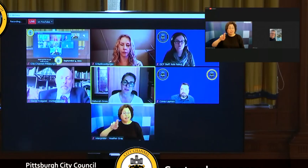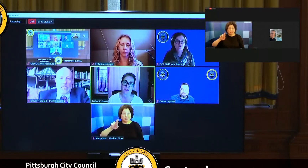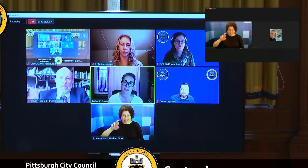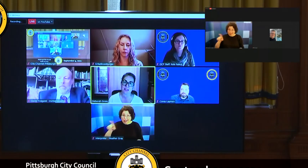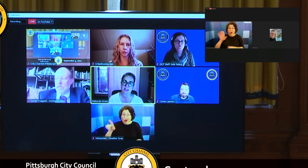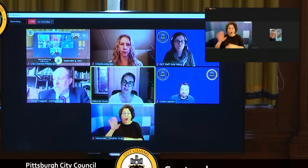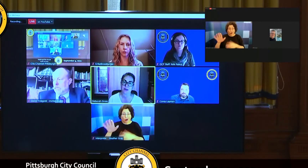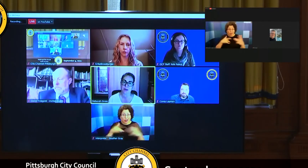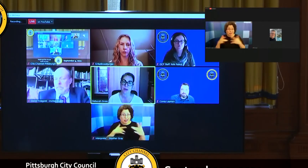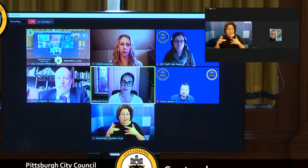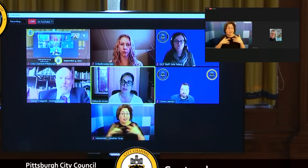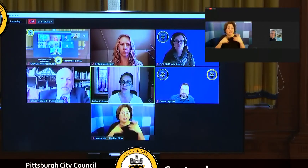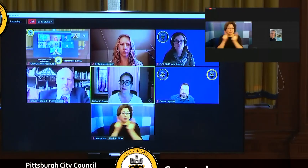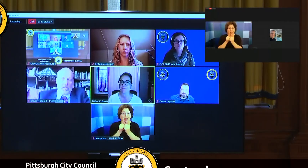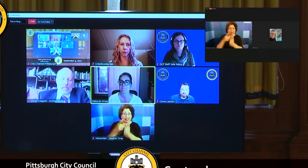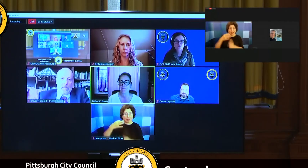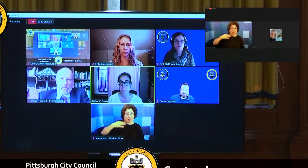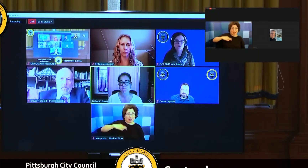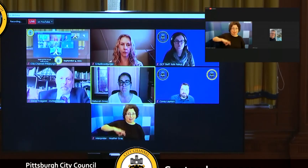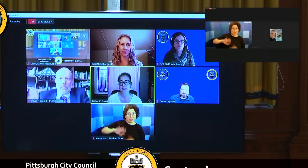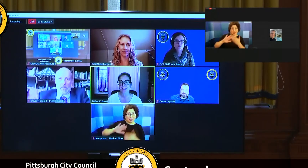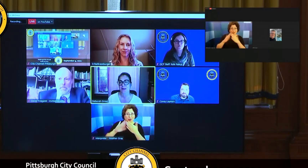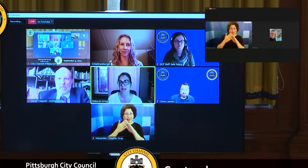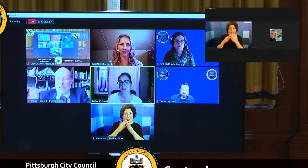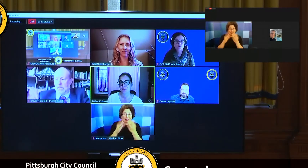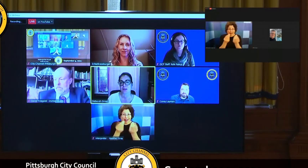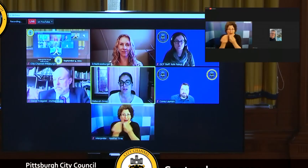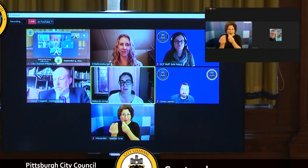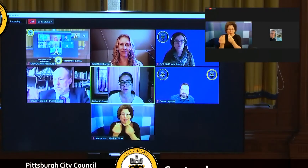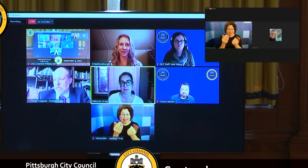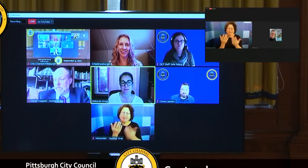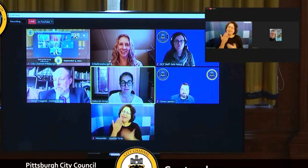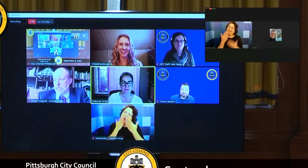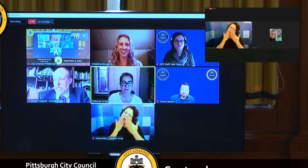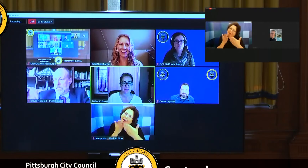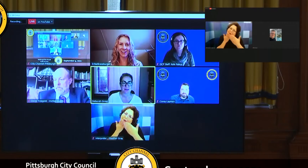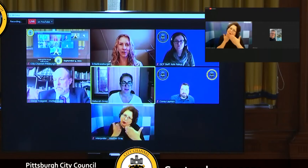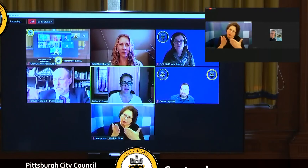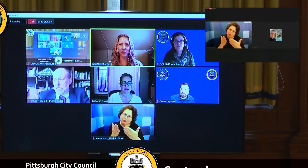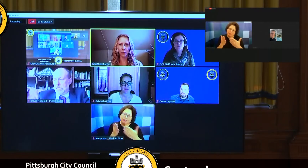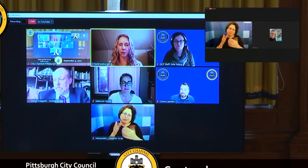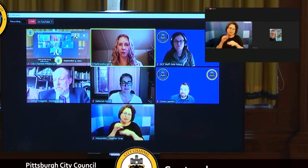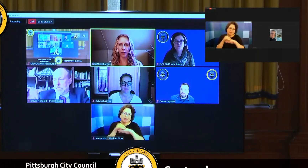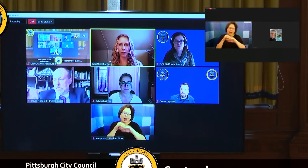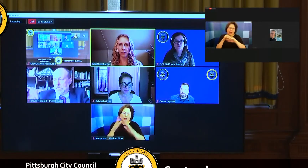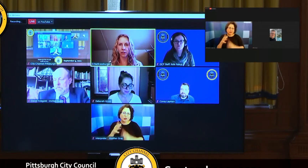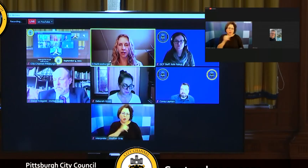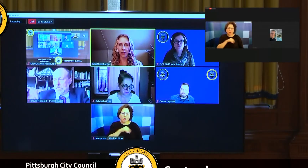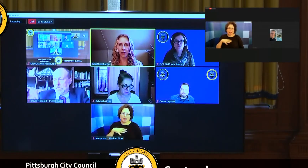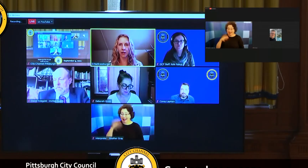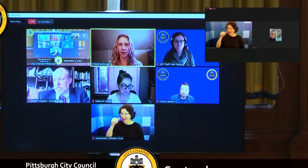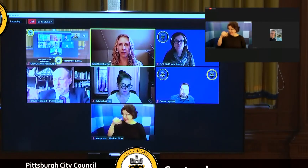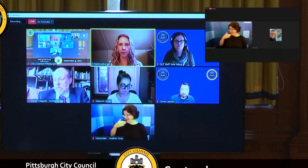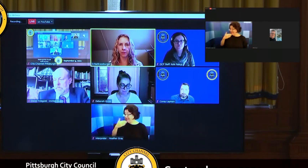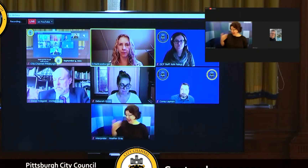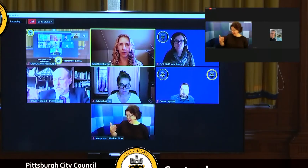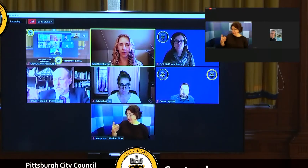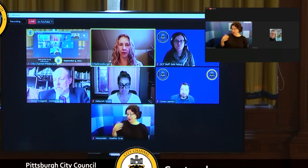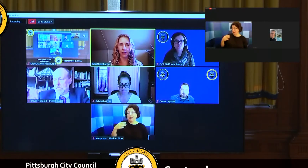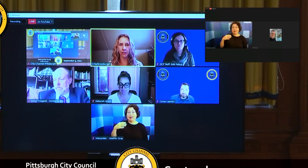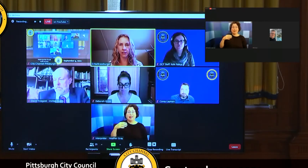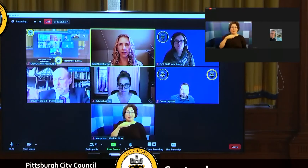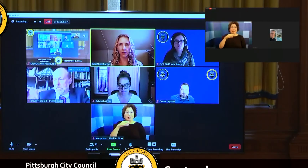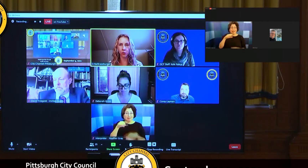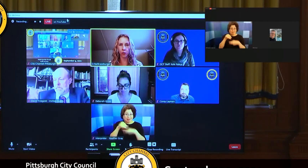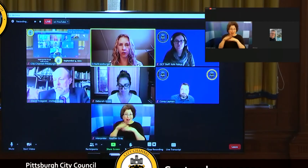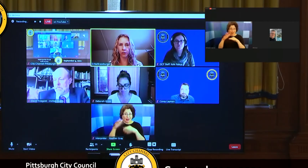to the city. So I really appreciate that. Thank you, Councilwoman Strasburg. Thank you, Councilwoman Gross. I